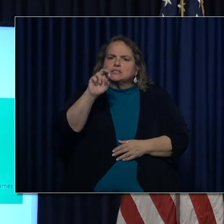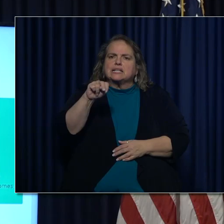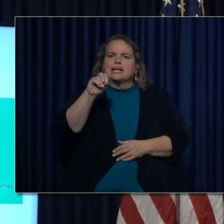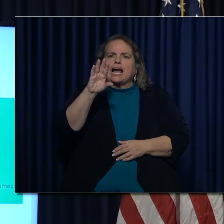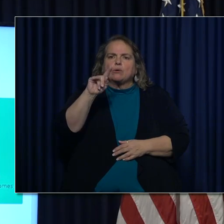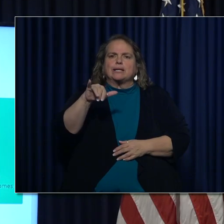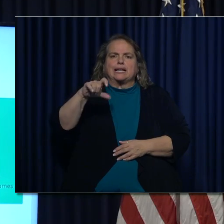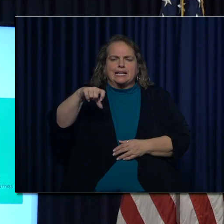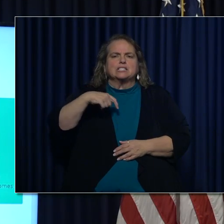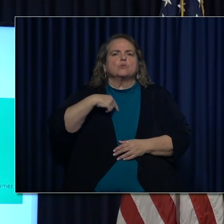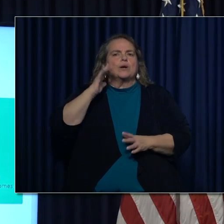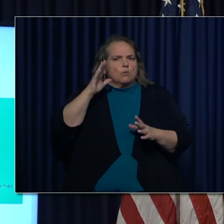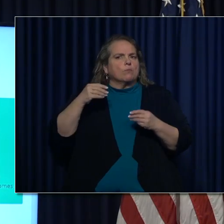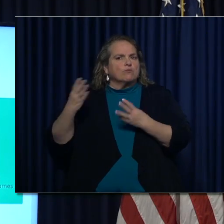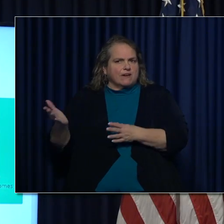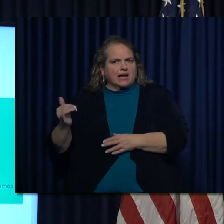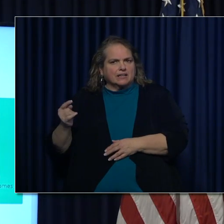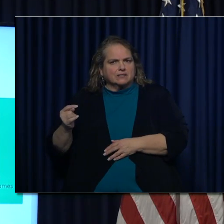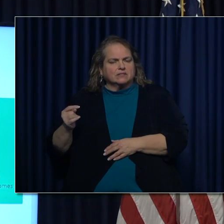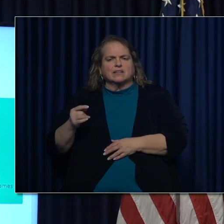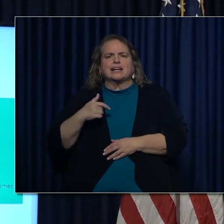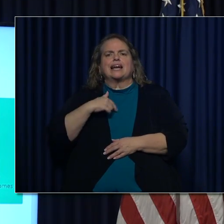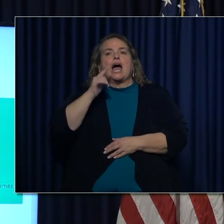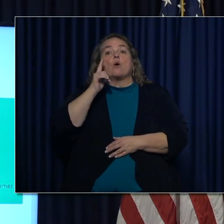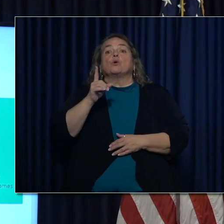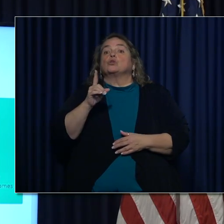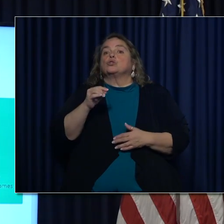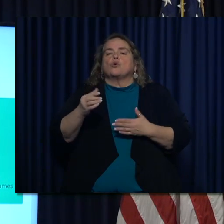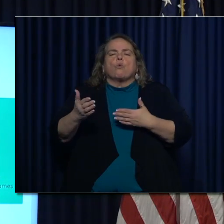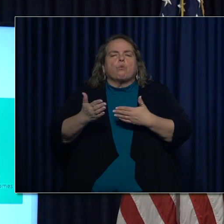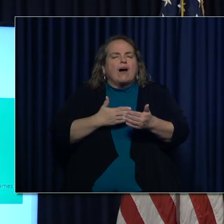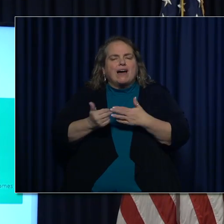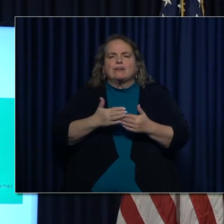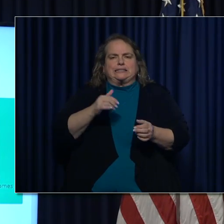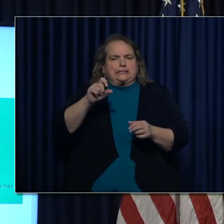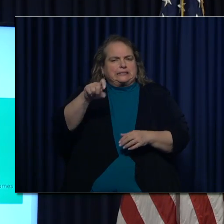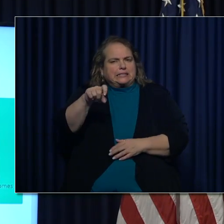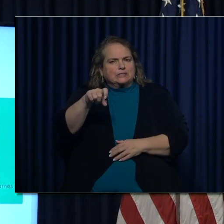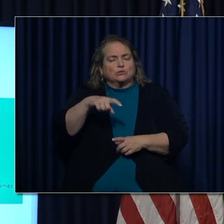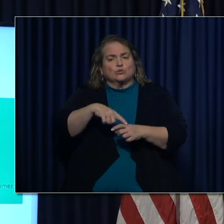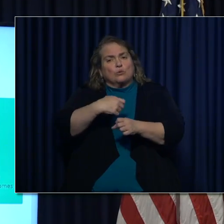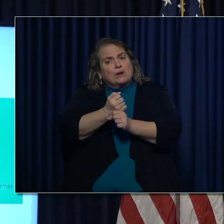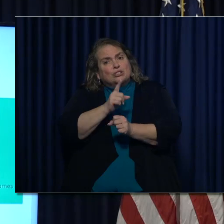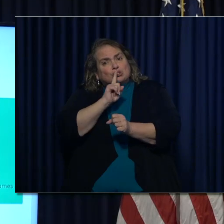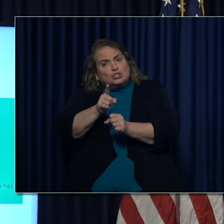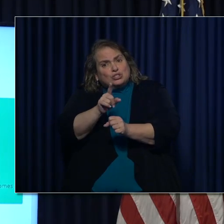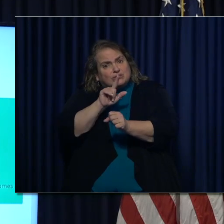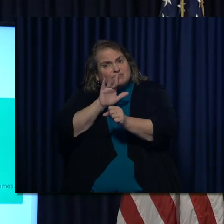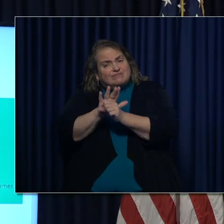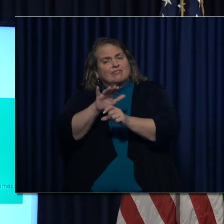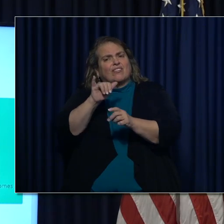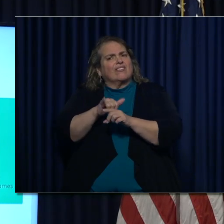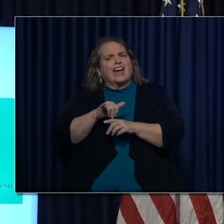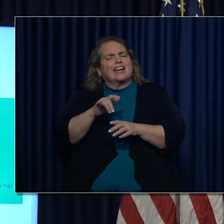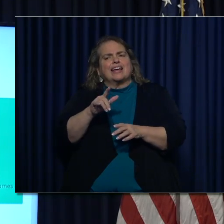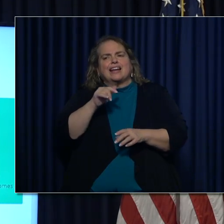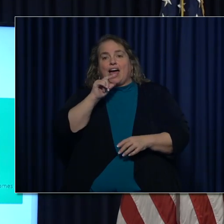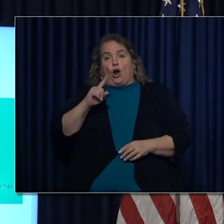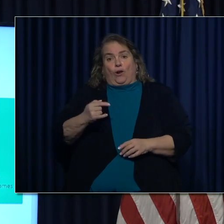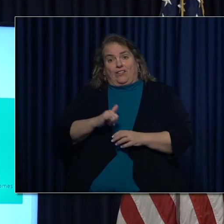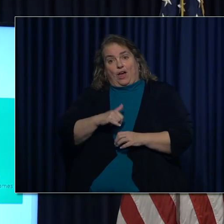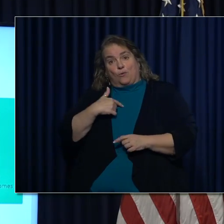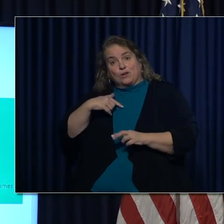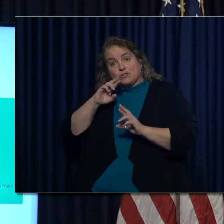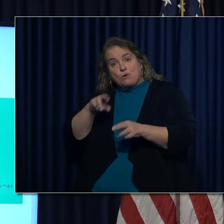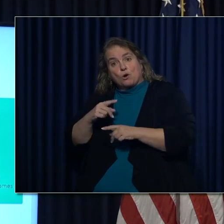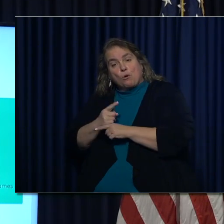it. And I will do whatever is necessary to make sure not just that we're responding appropriately,